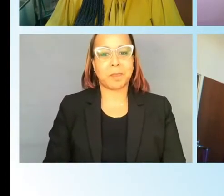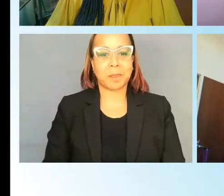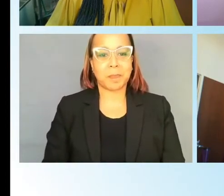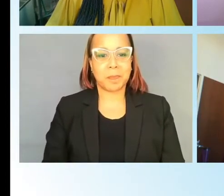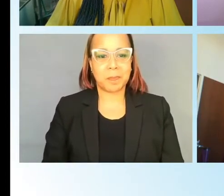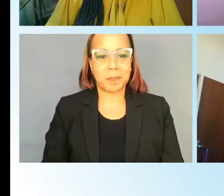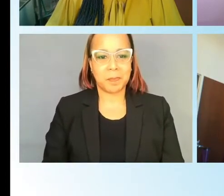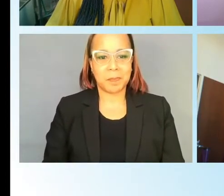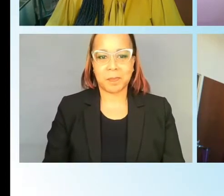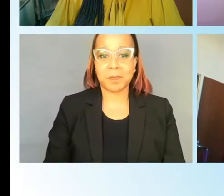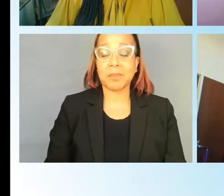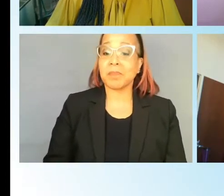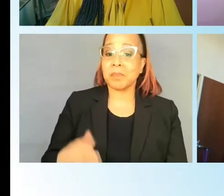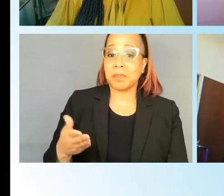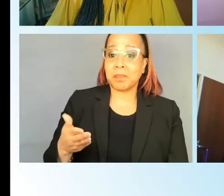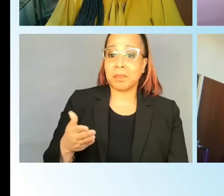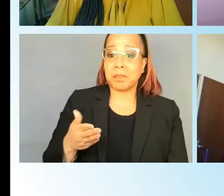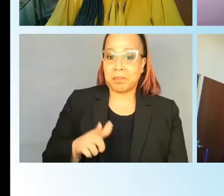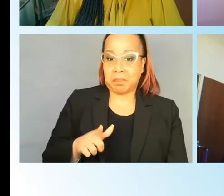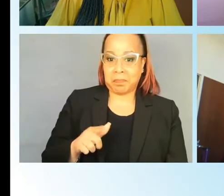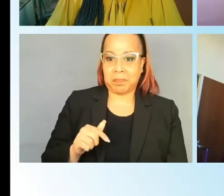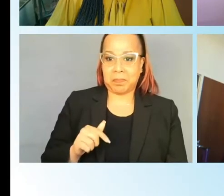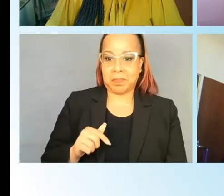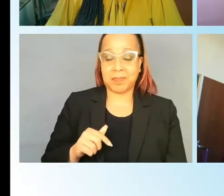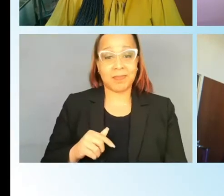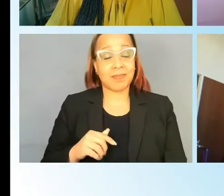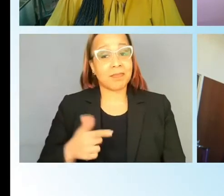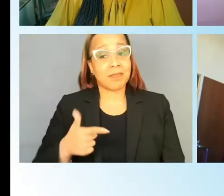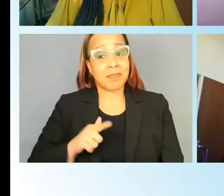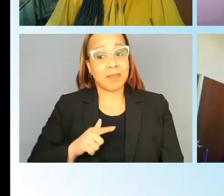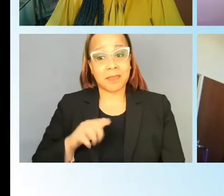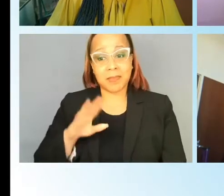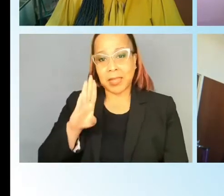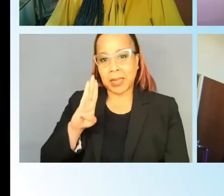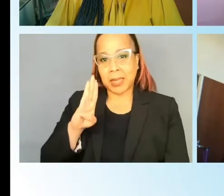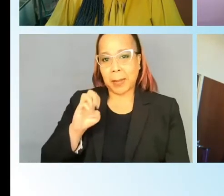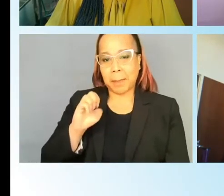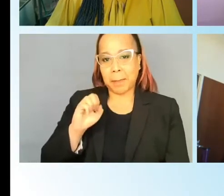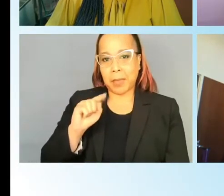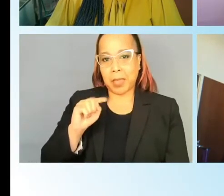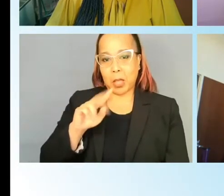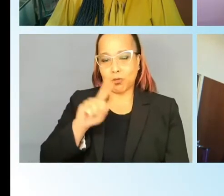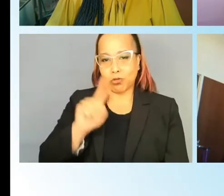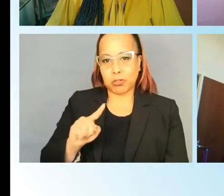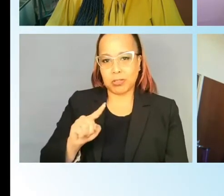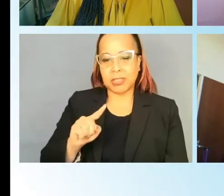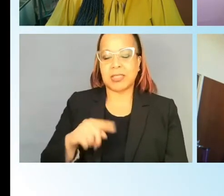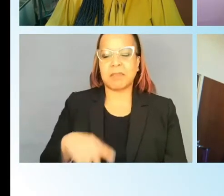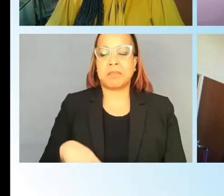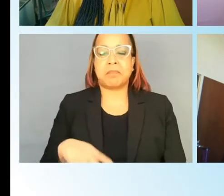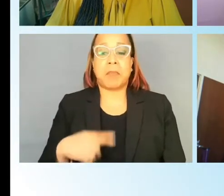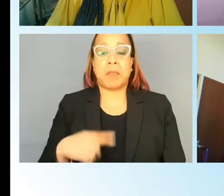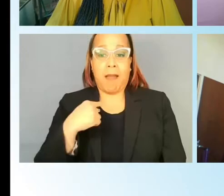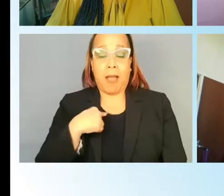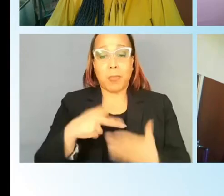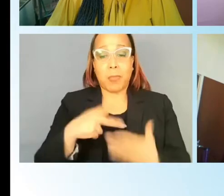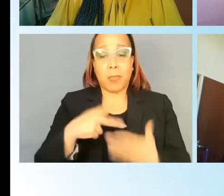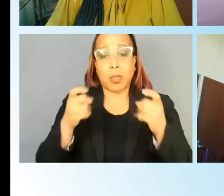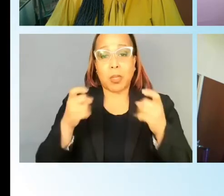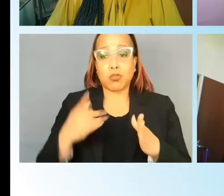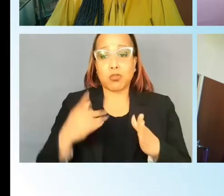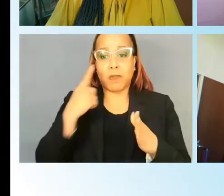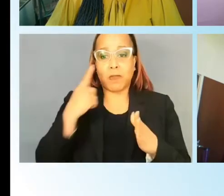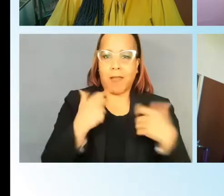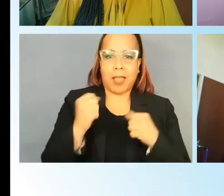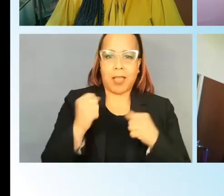Chicago. How about you, B? Sure, my name is Beatriz Ponce de Leon. I am the project manager for Healing Illinois, which